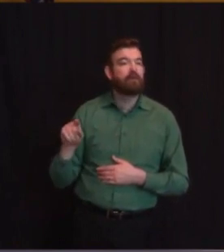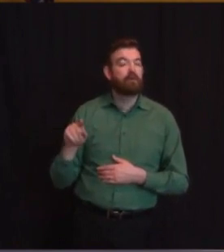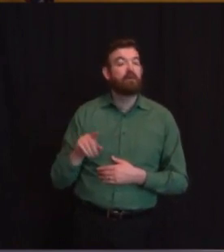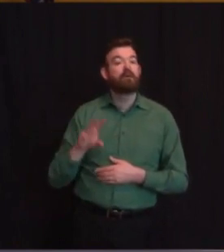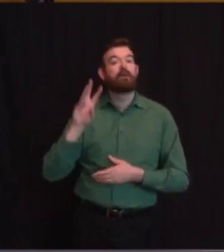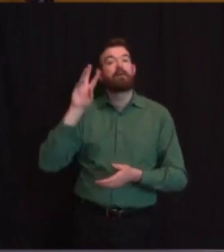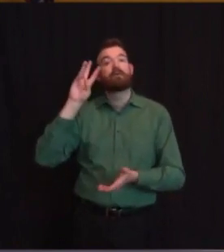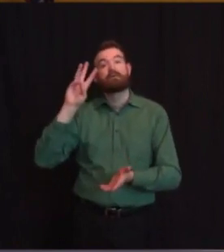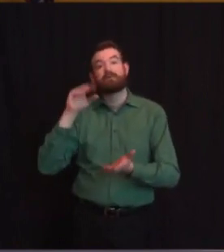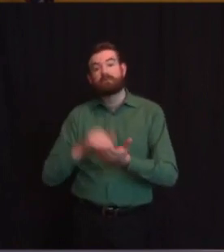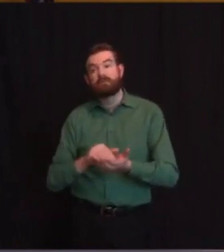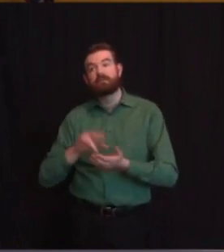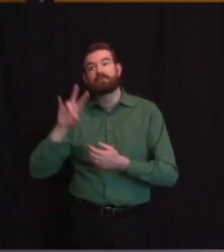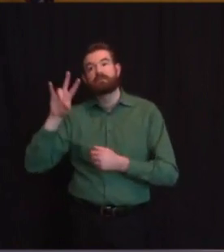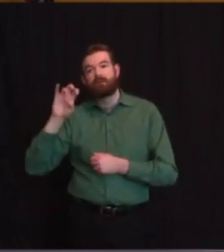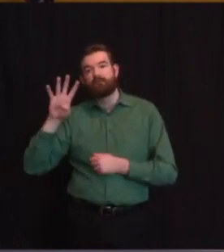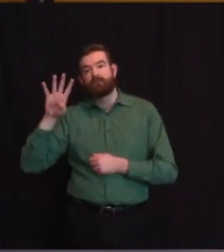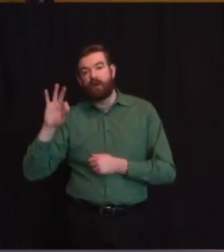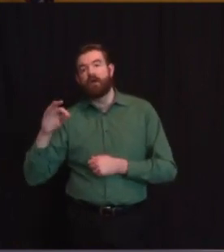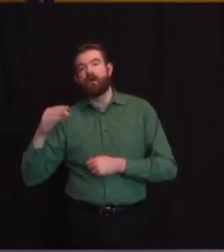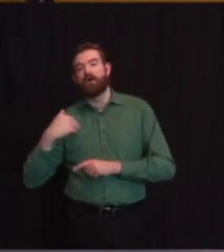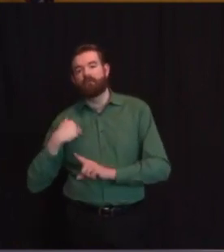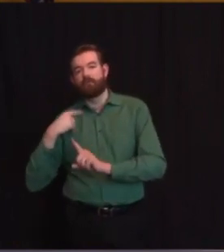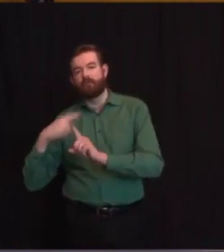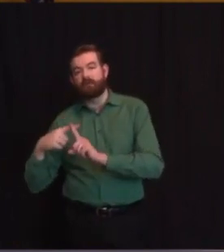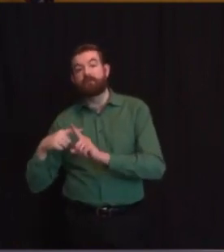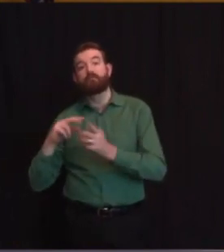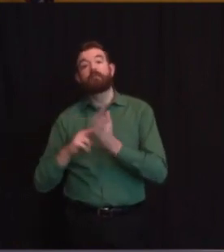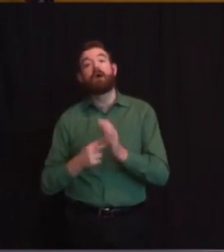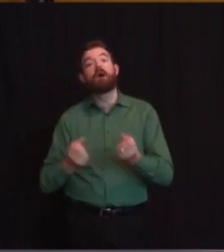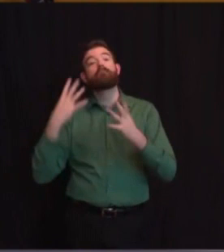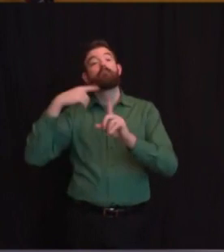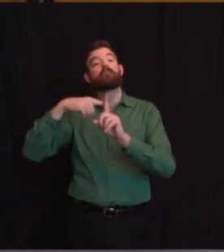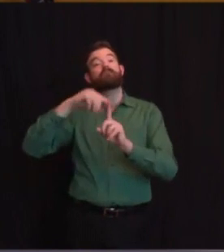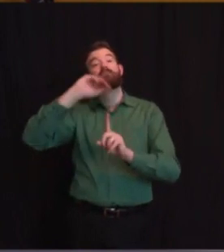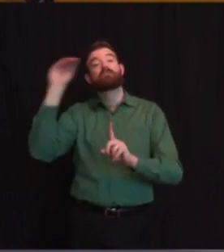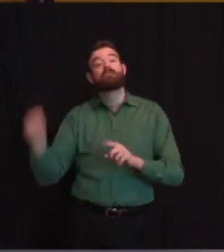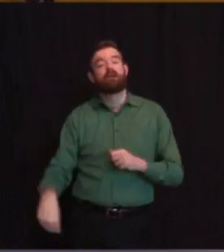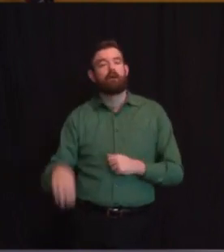6,749 positive, for a positivity rate of 40.9%.